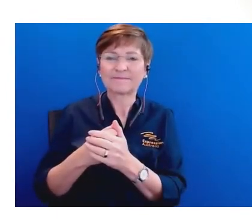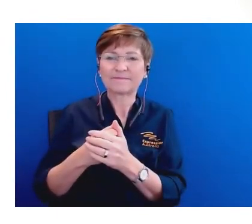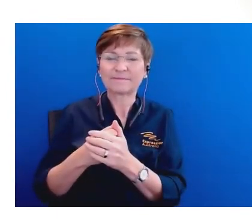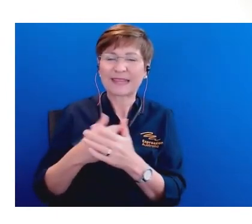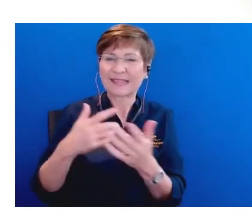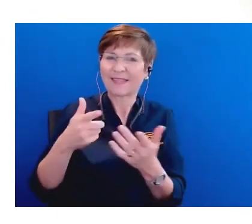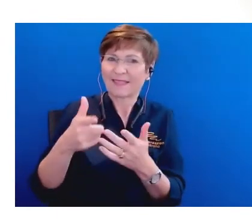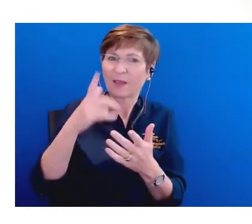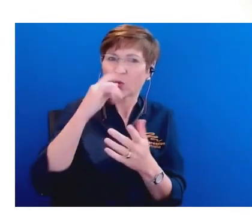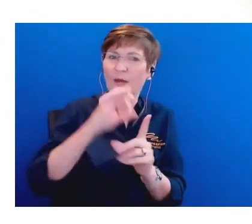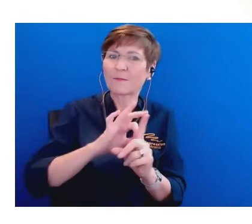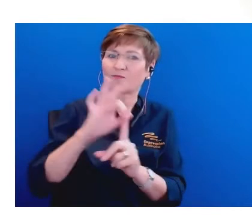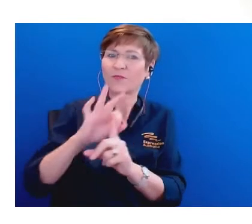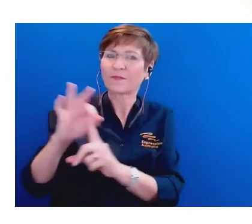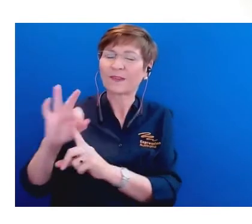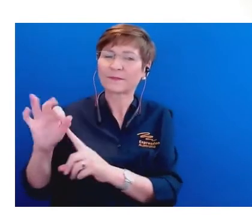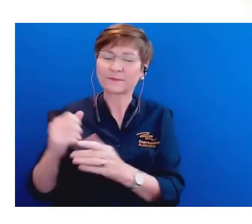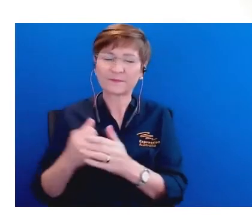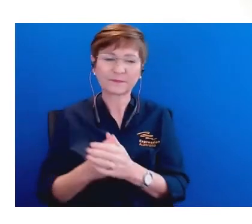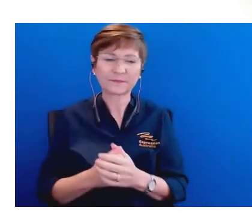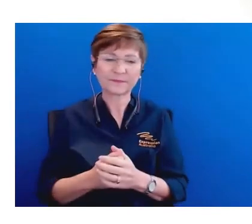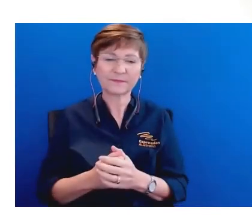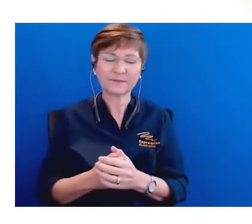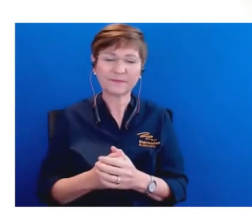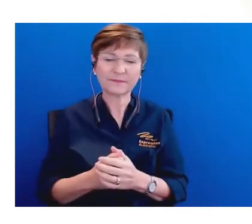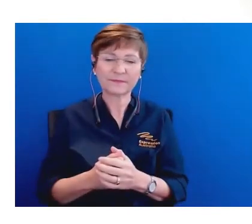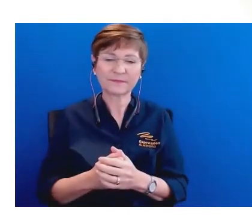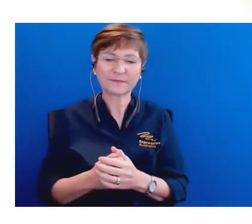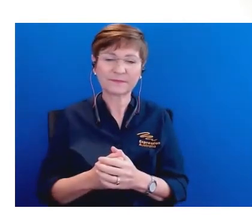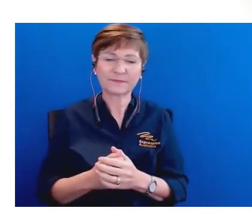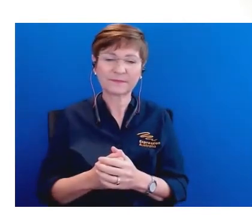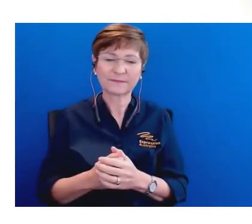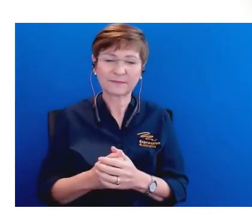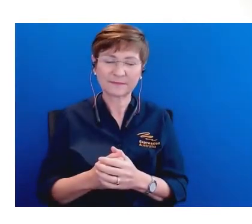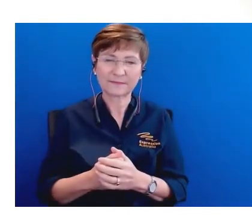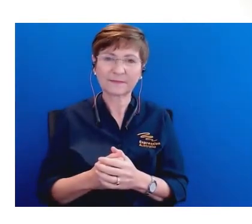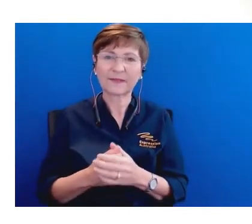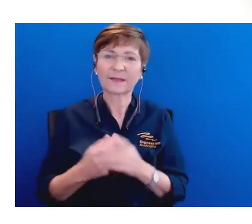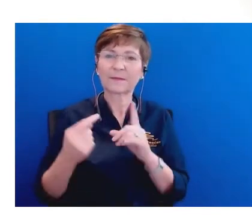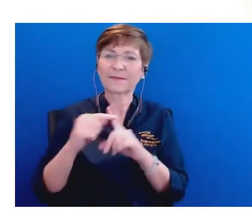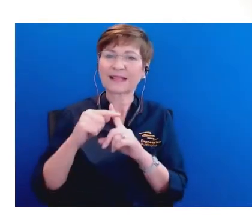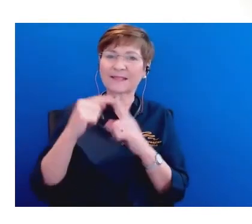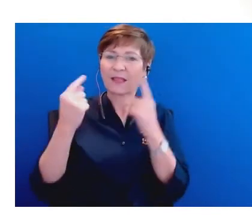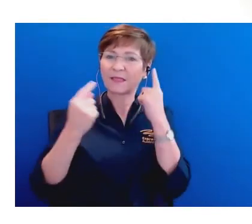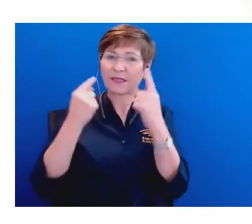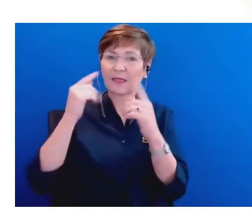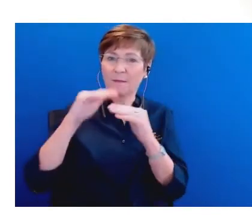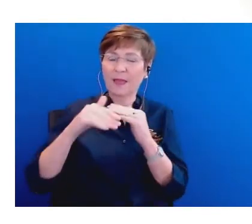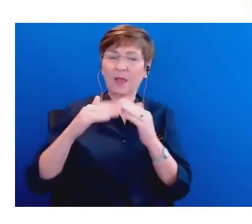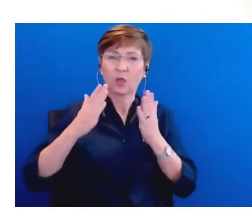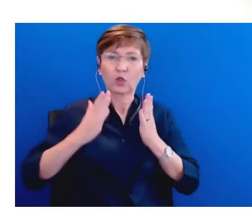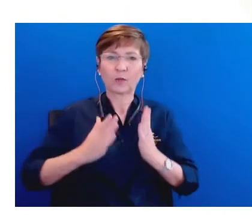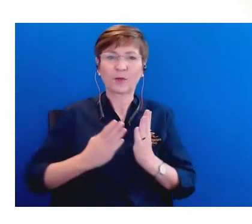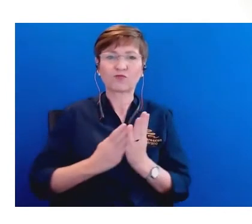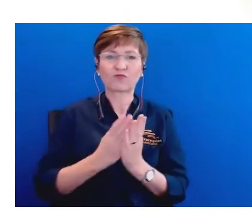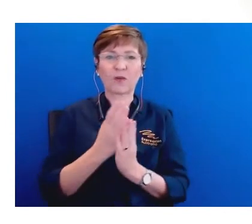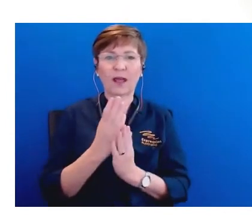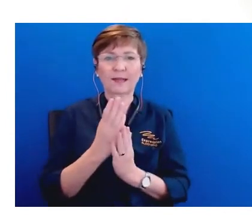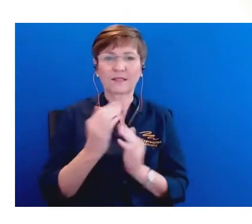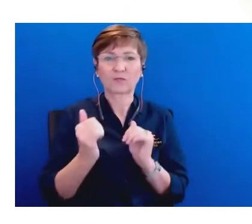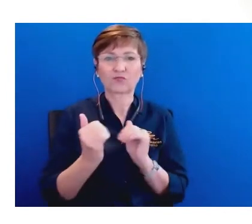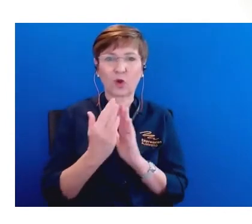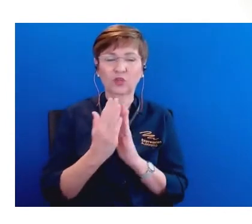on the role of providers is consistent with a human rights approach or a social model approach that emphasises the need